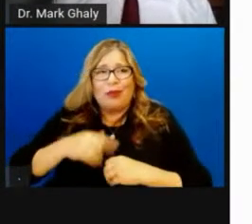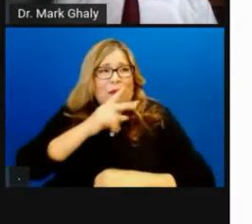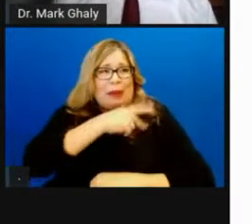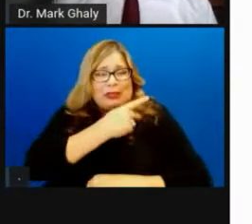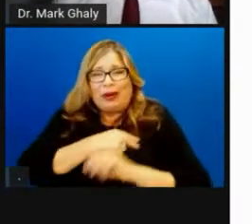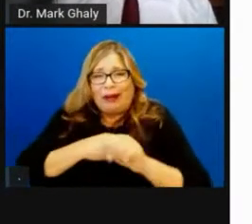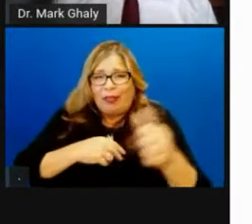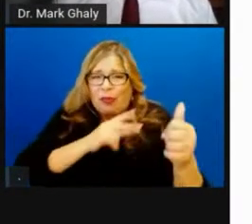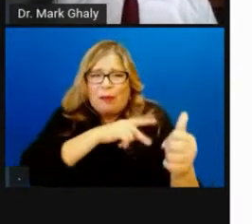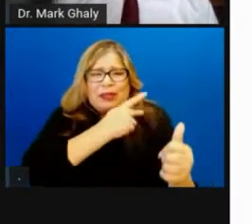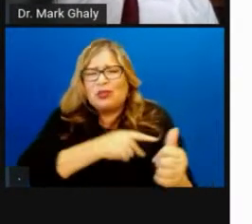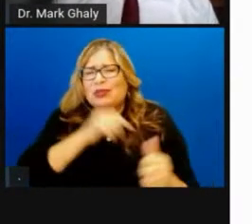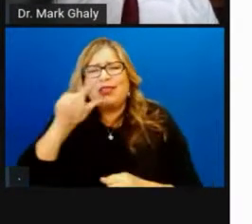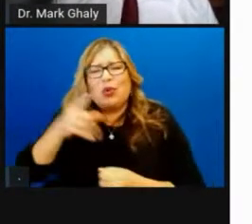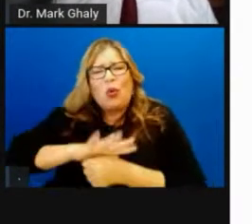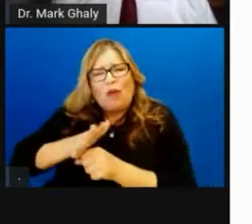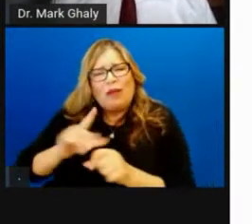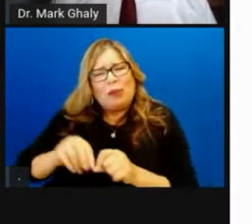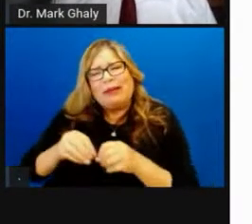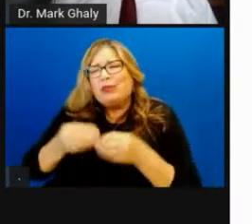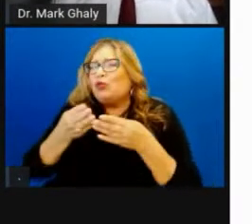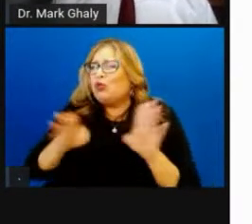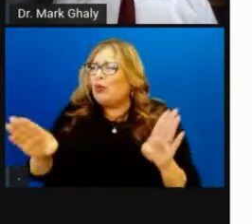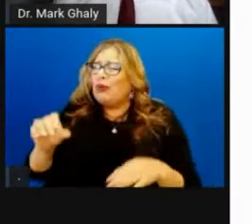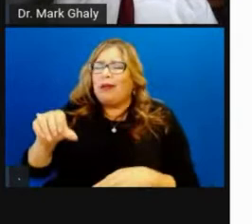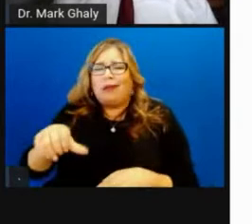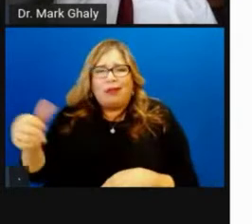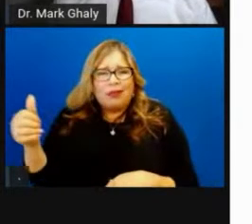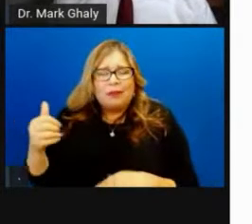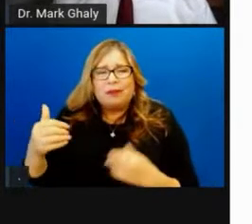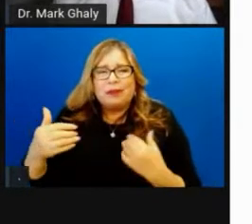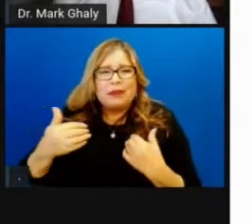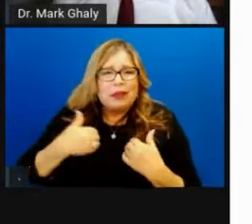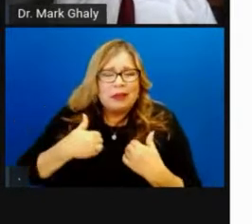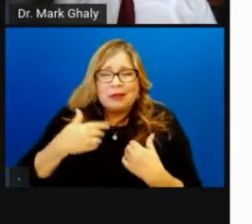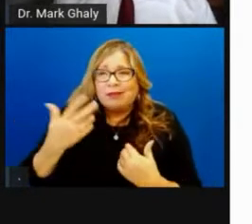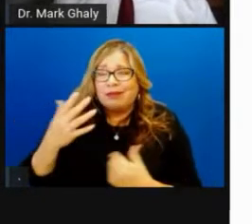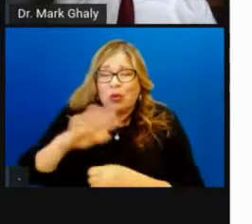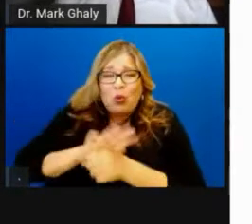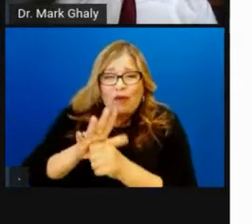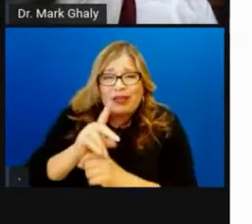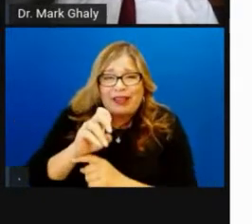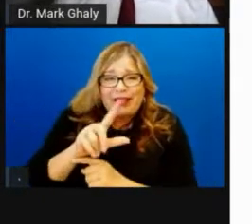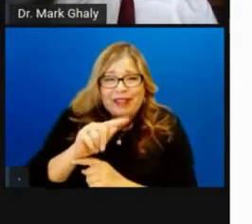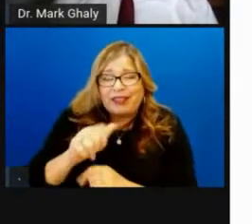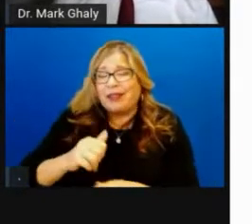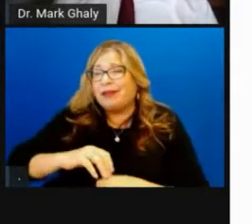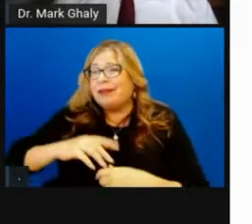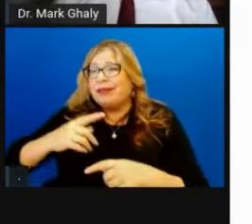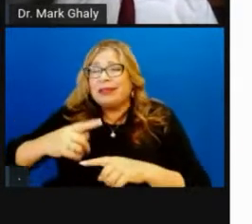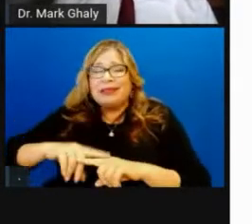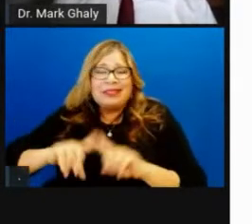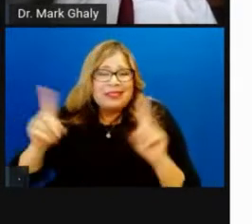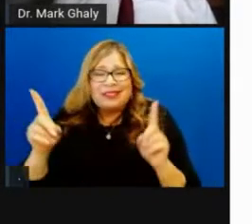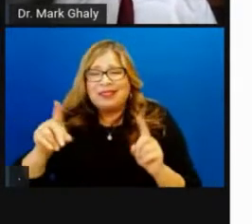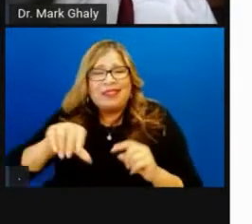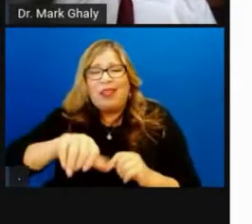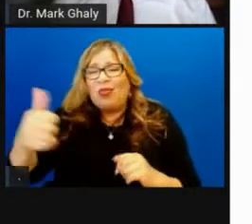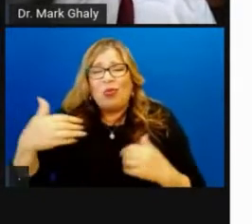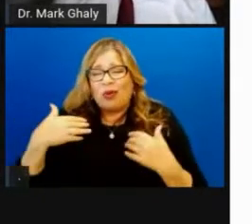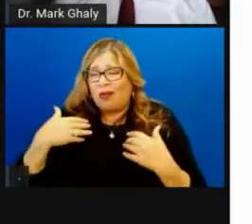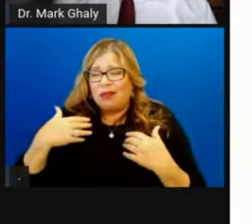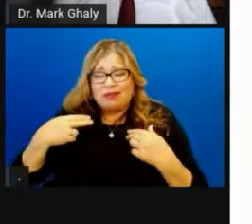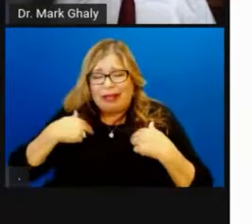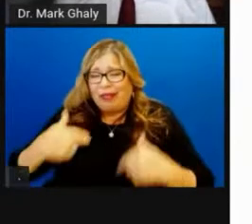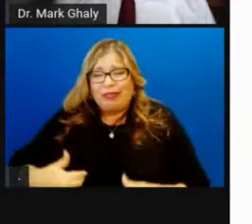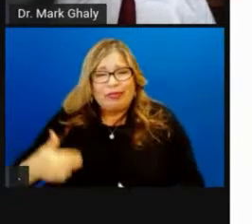not just with COVID, at that time Delta infections, but also other needs that had been built up over